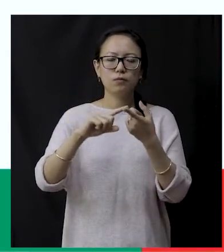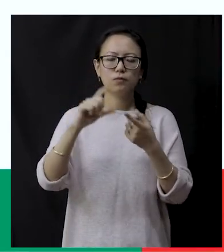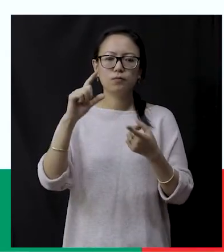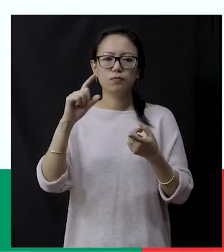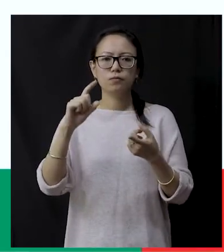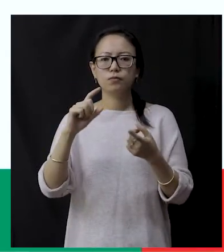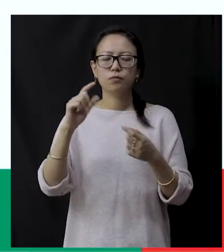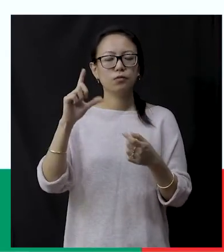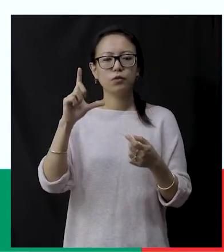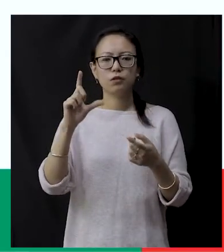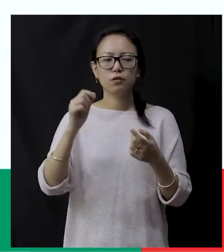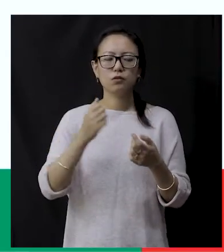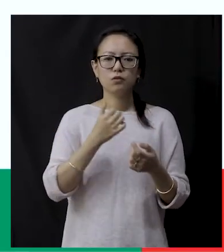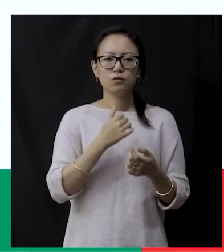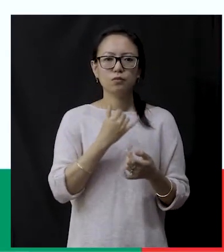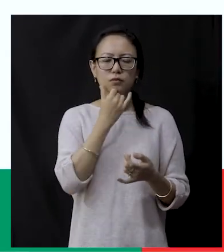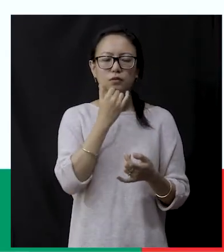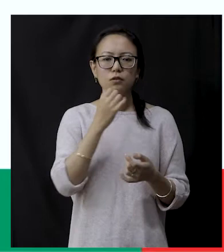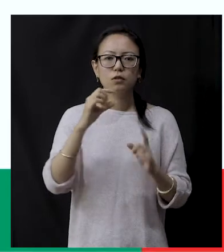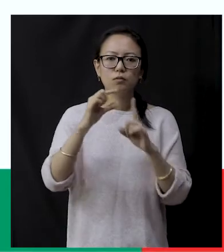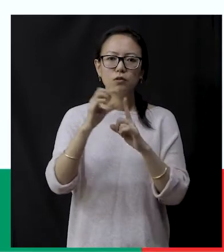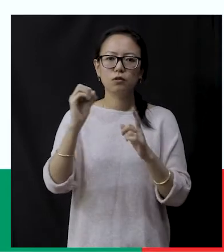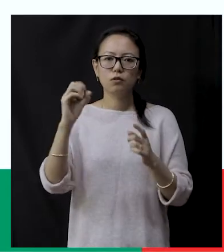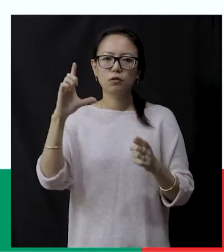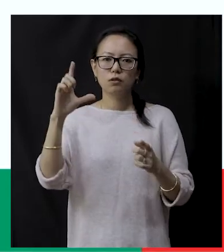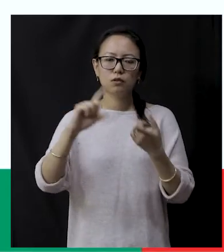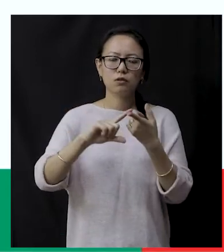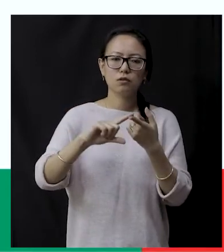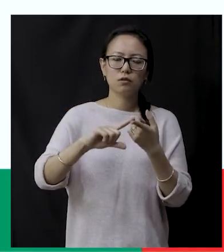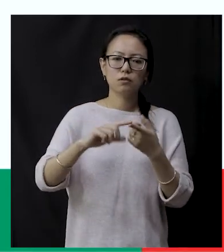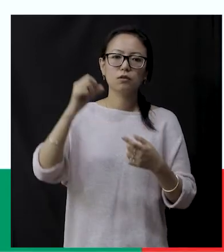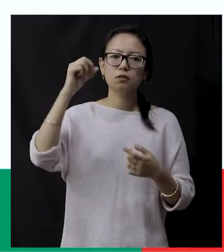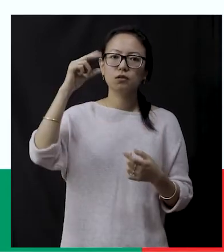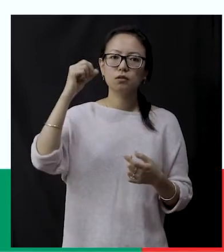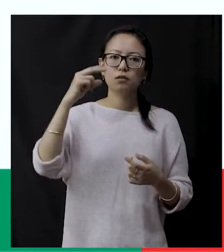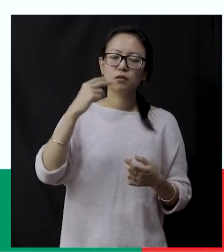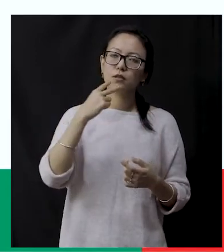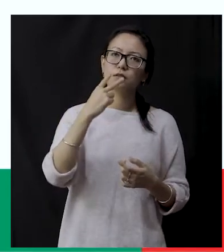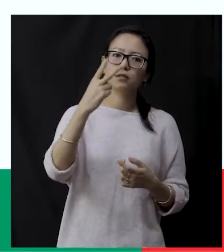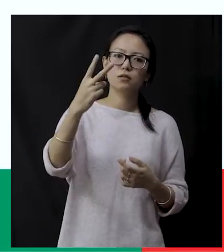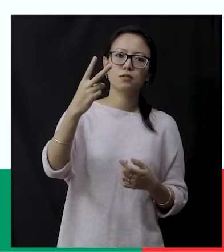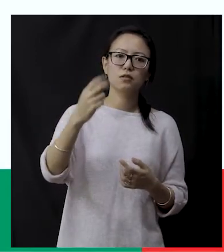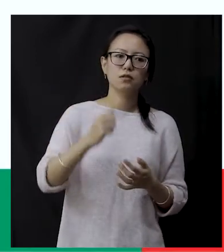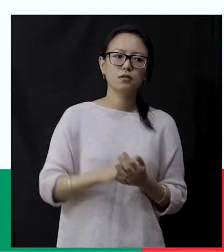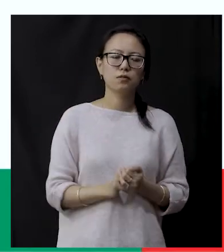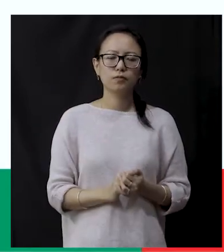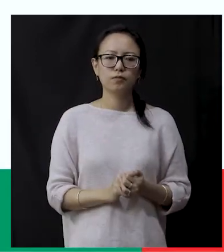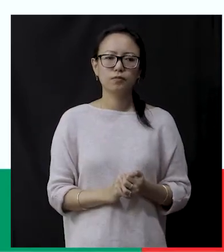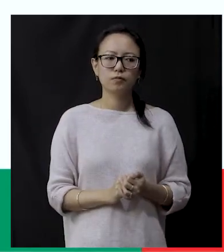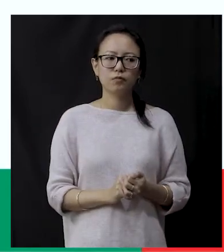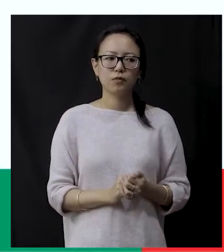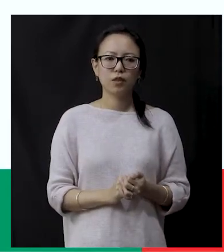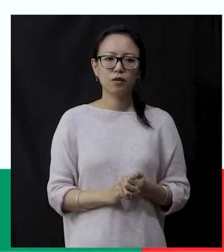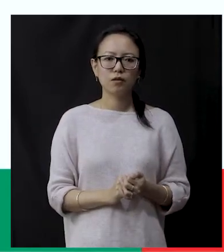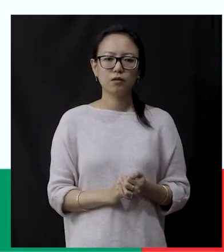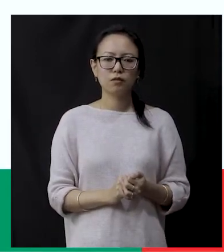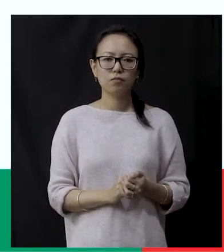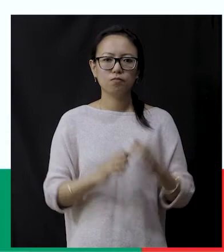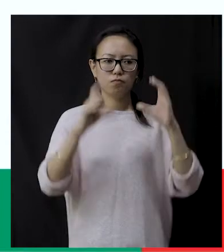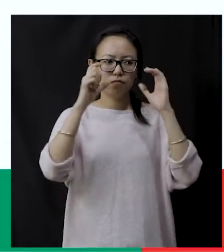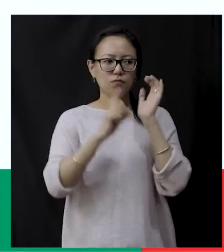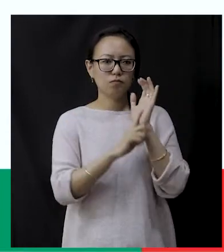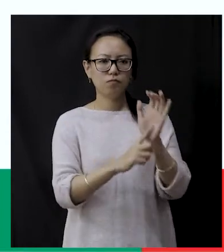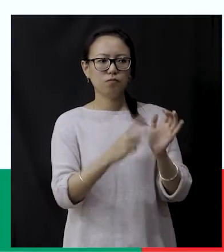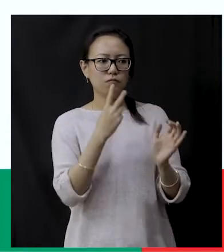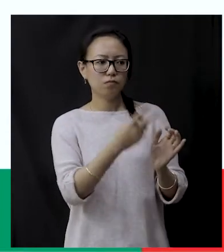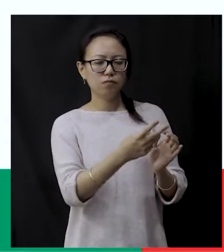Okay, from the 7th star, if you observe, if you look straight, then you will observe a